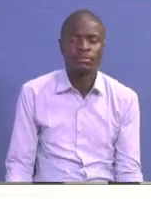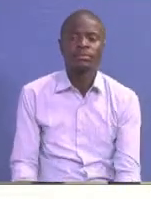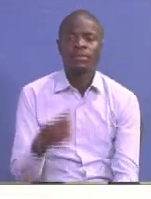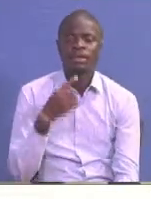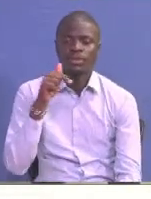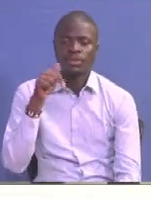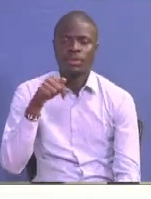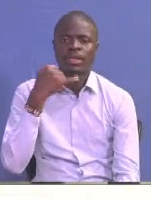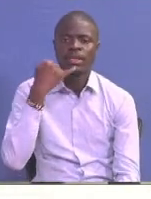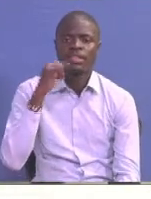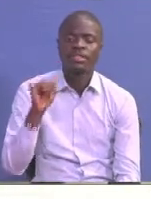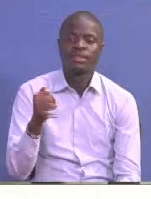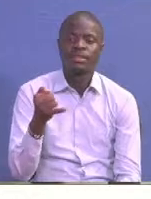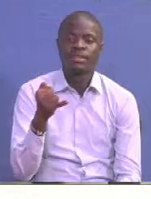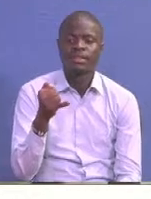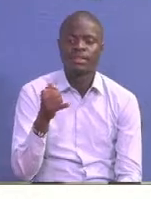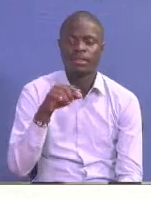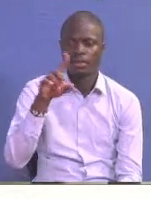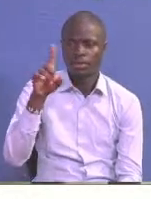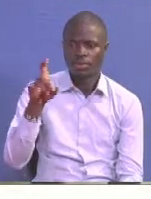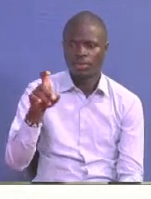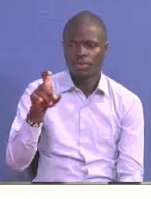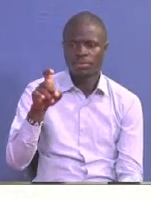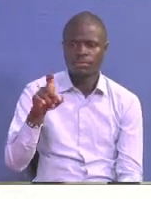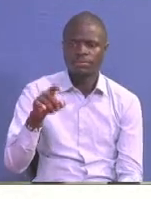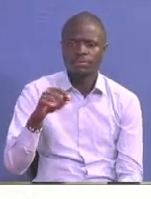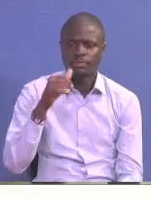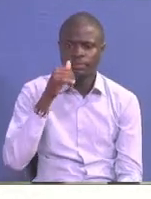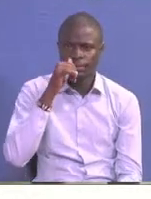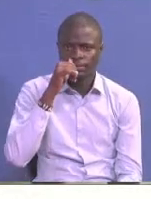So here is just a question is,